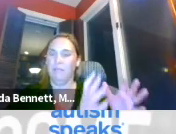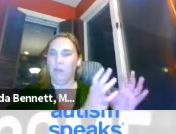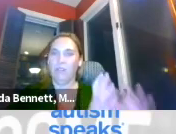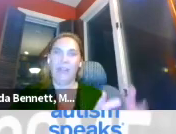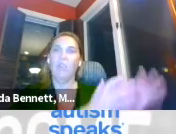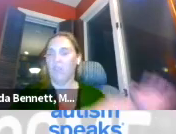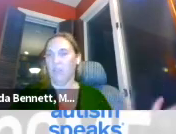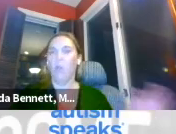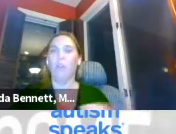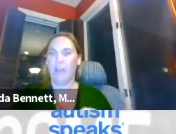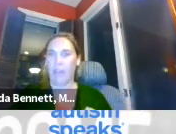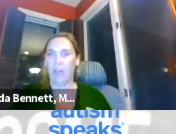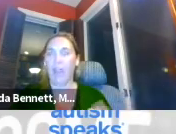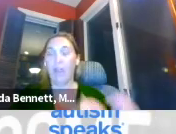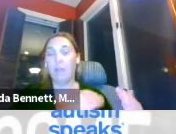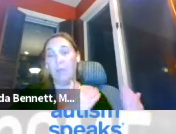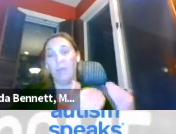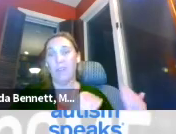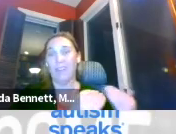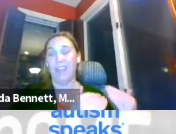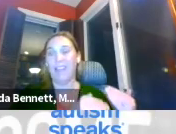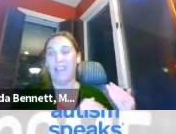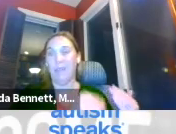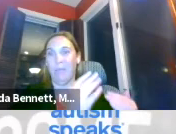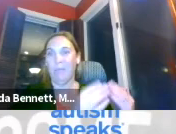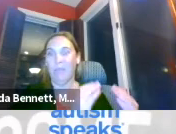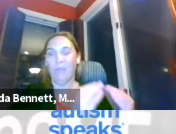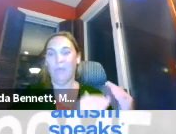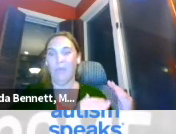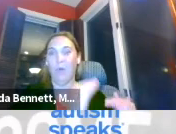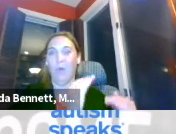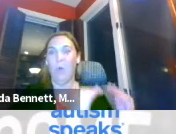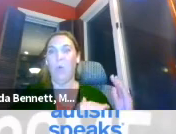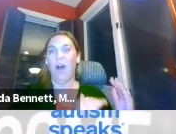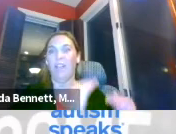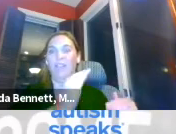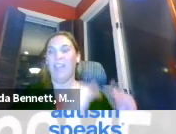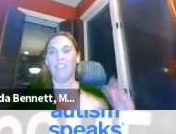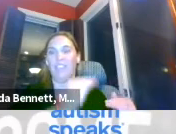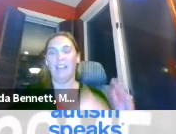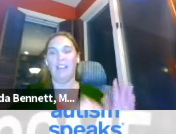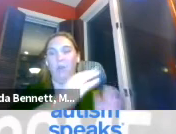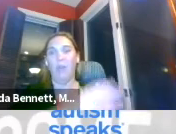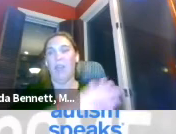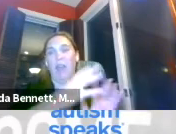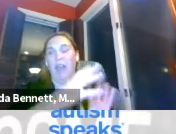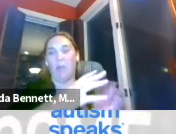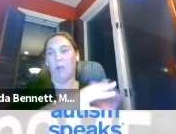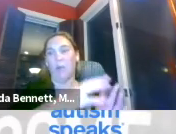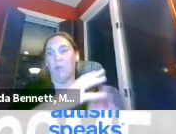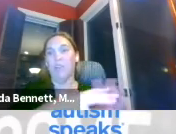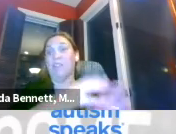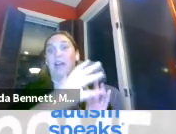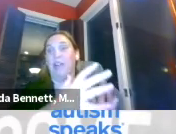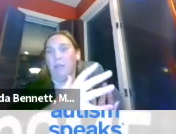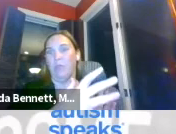one diagnosis over another. And people were assigning sort of qualifications that, like, so Asperger's